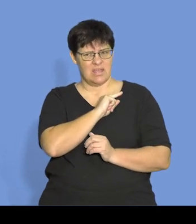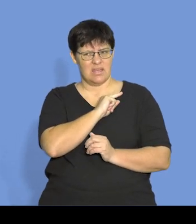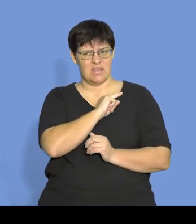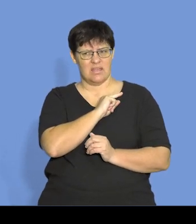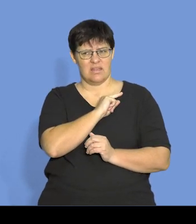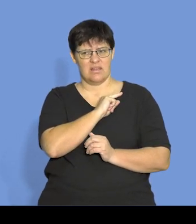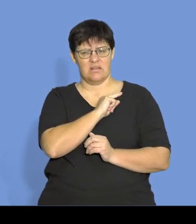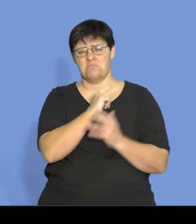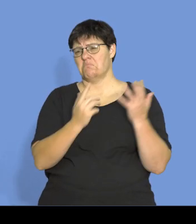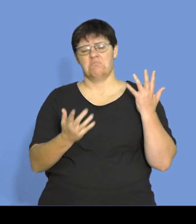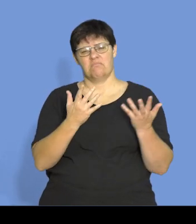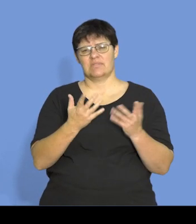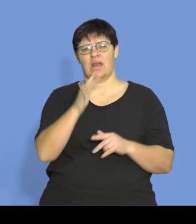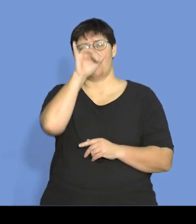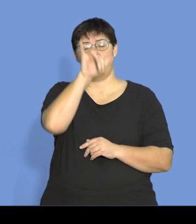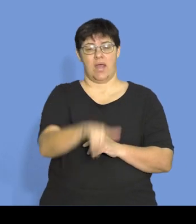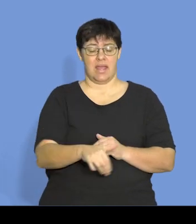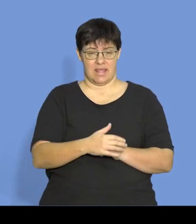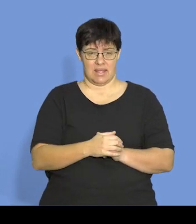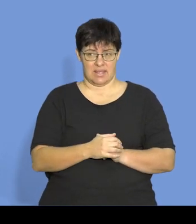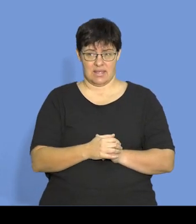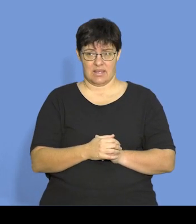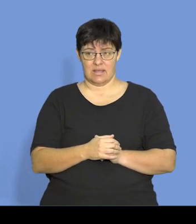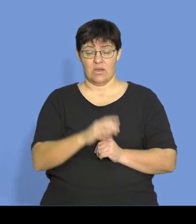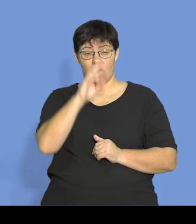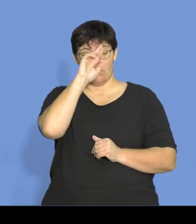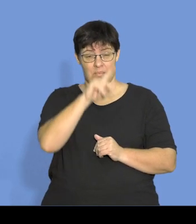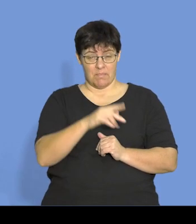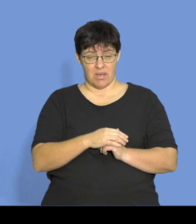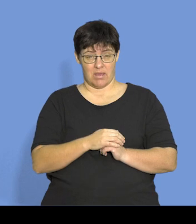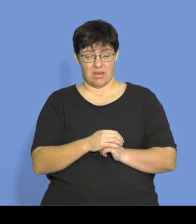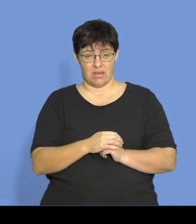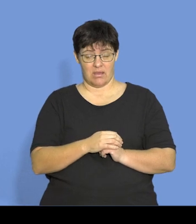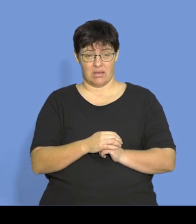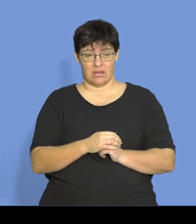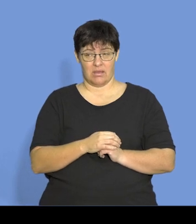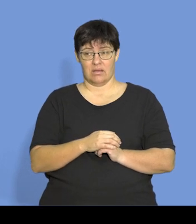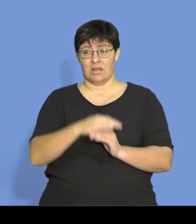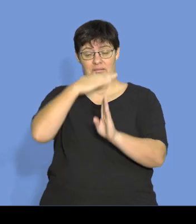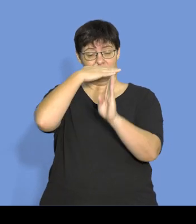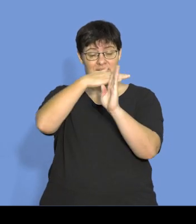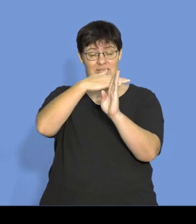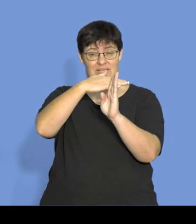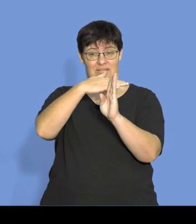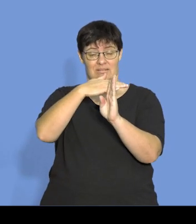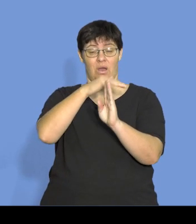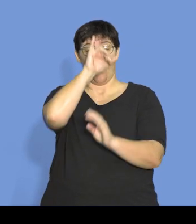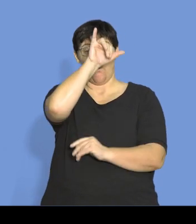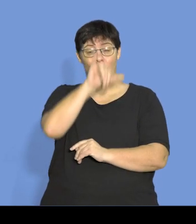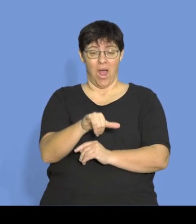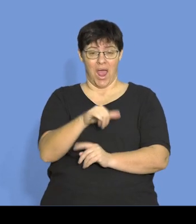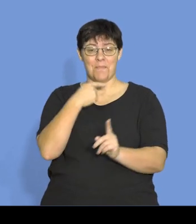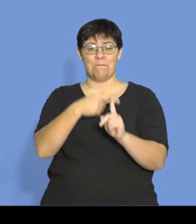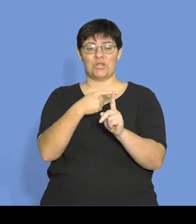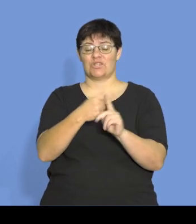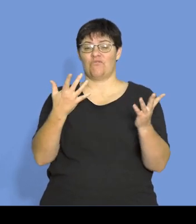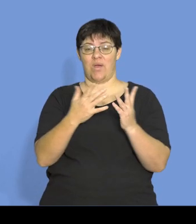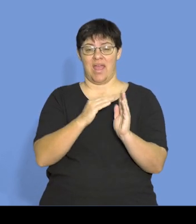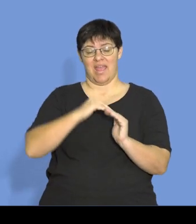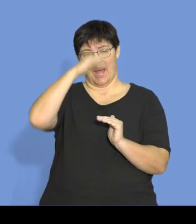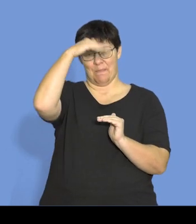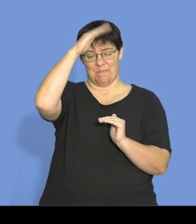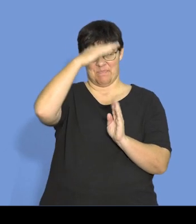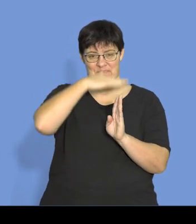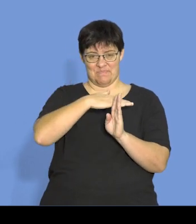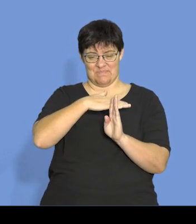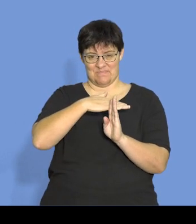this is more like your y, right? And remember, from a Cartesian plane perspective, any value